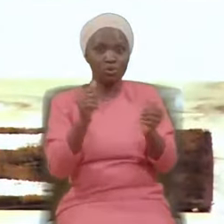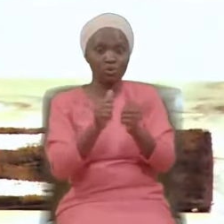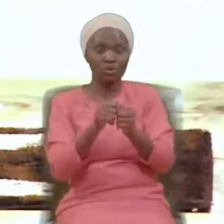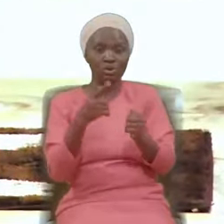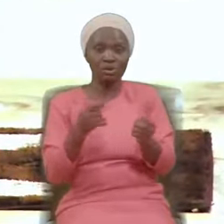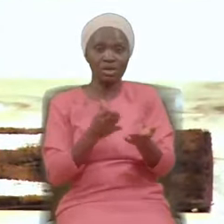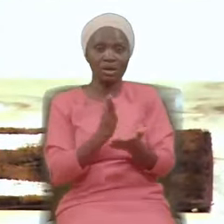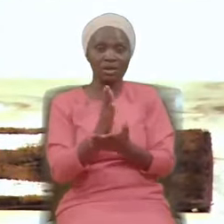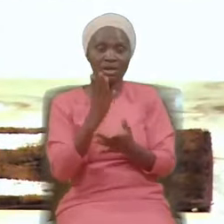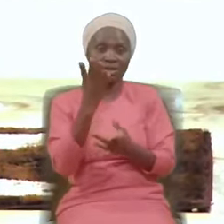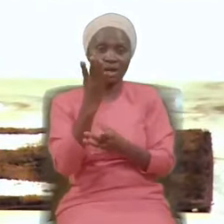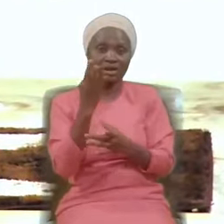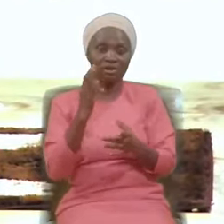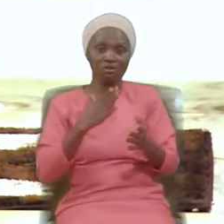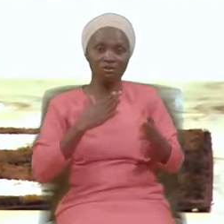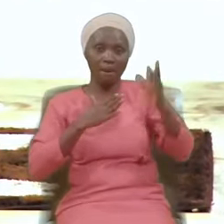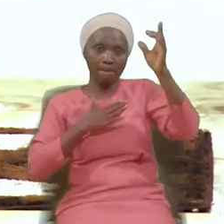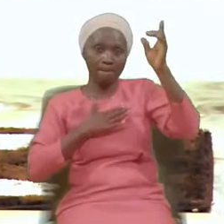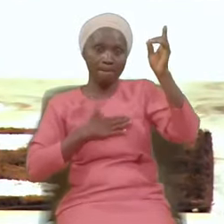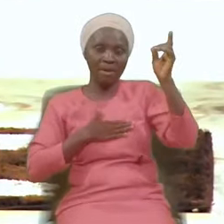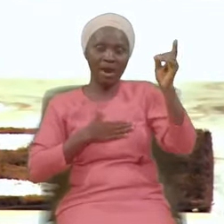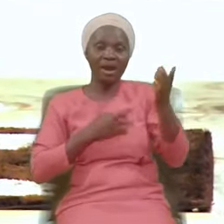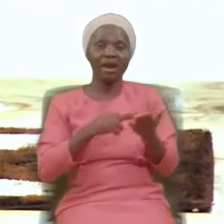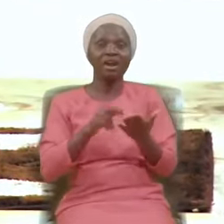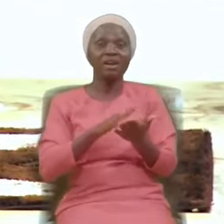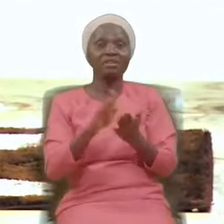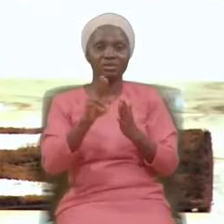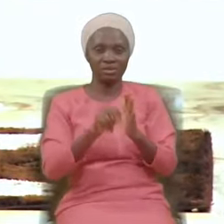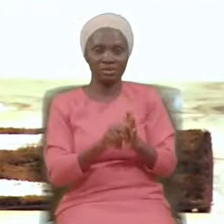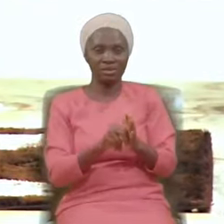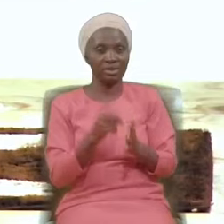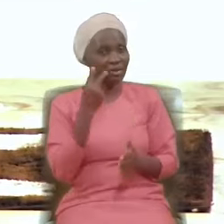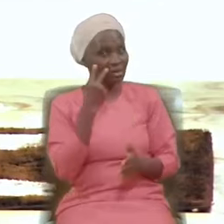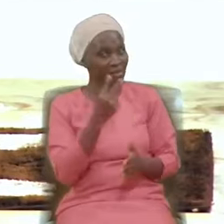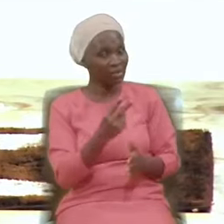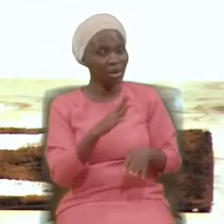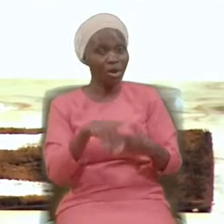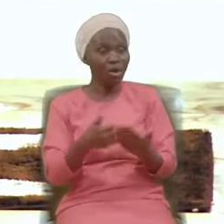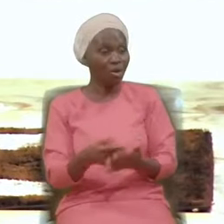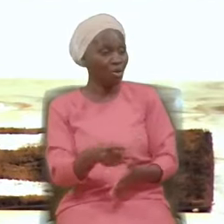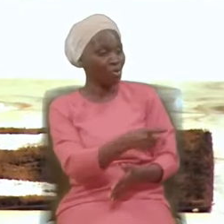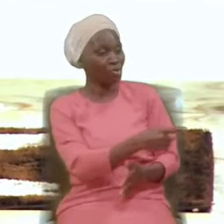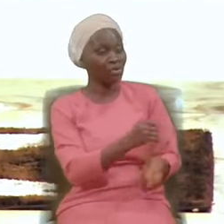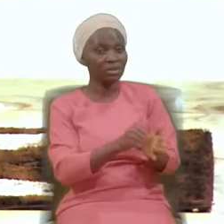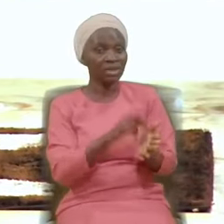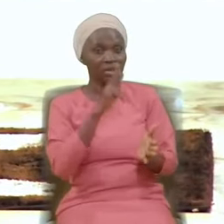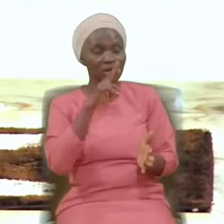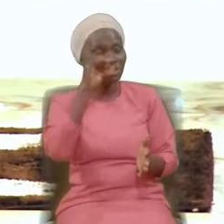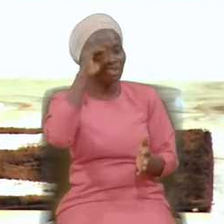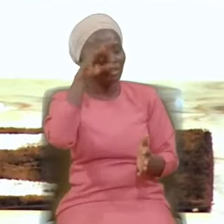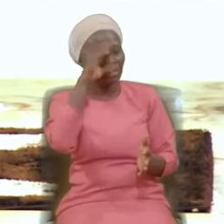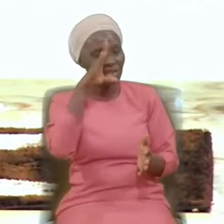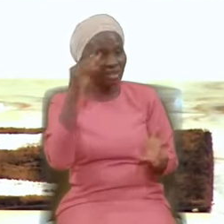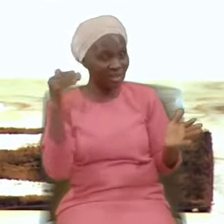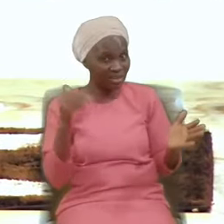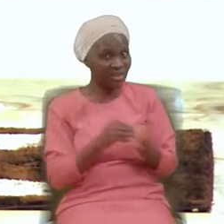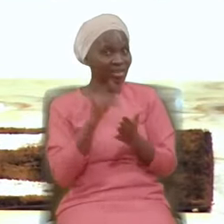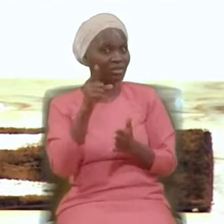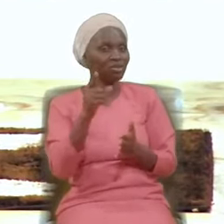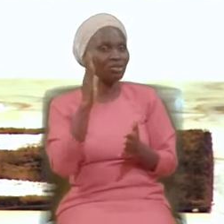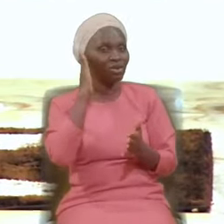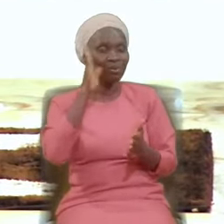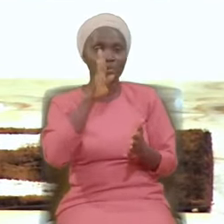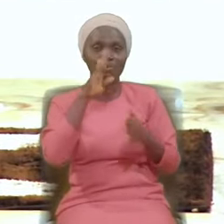righteousness. Behold, all they that were incensed and angry against thee shall